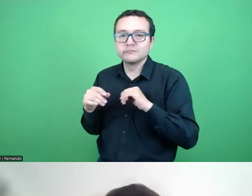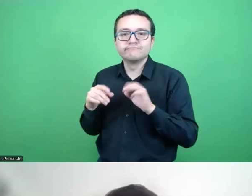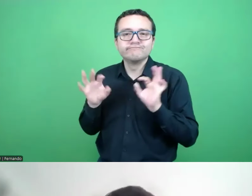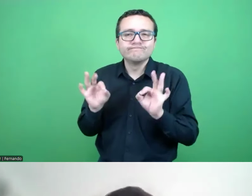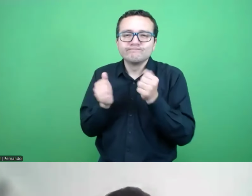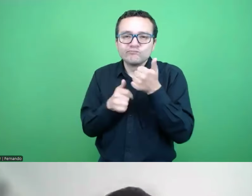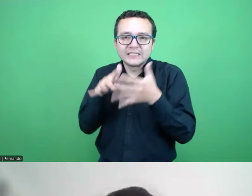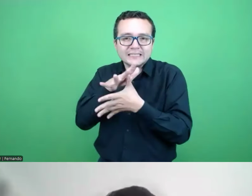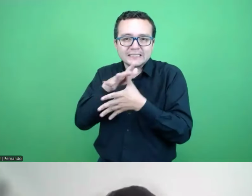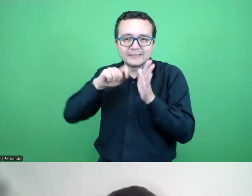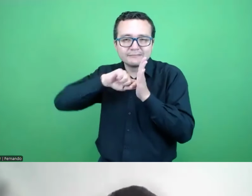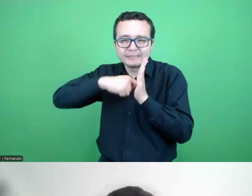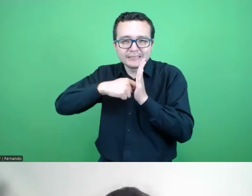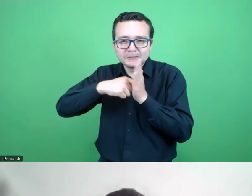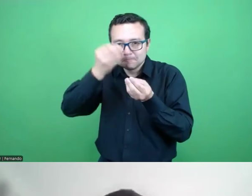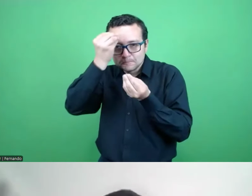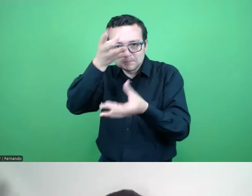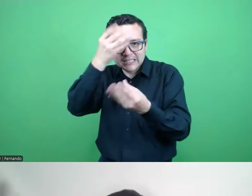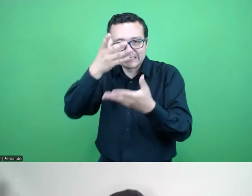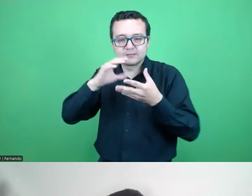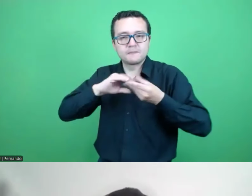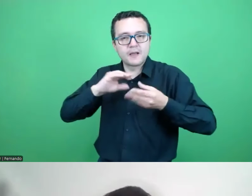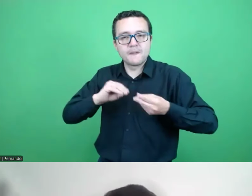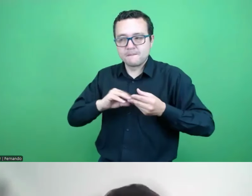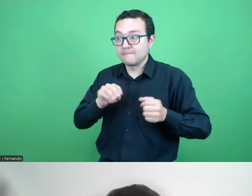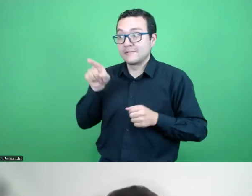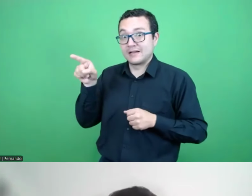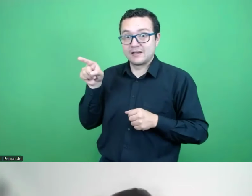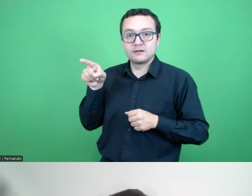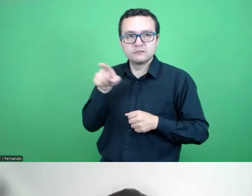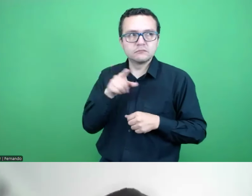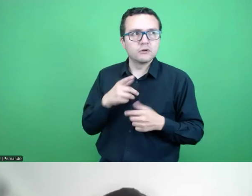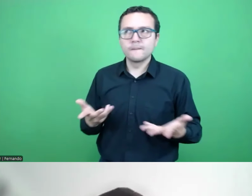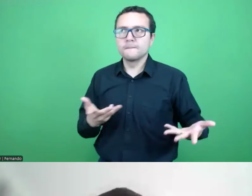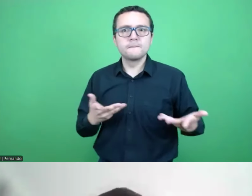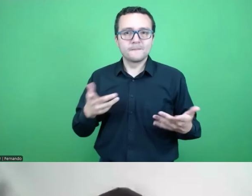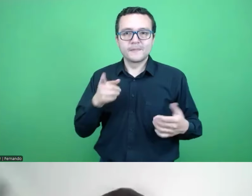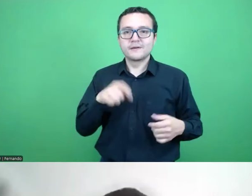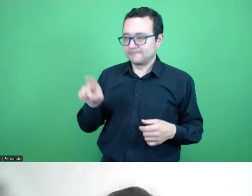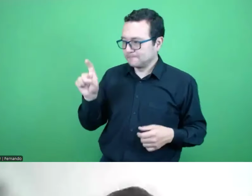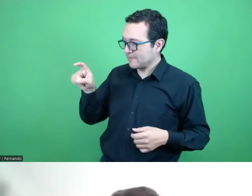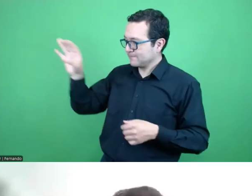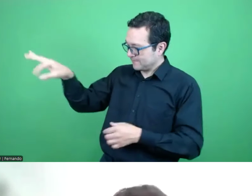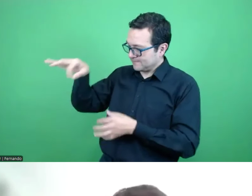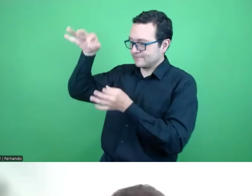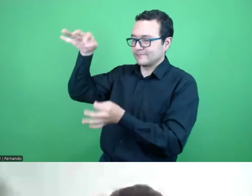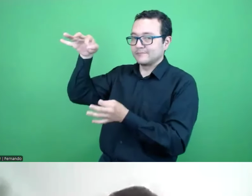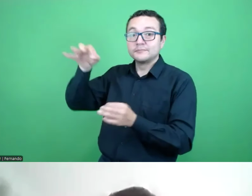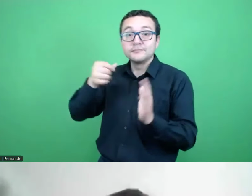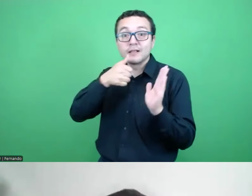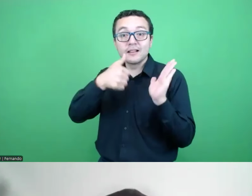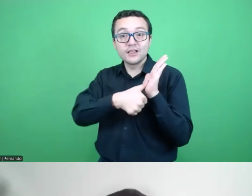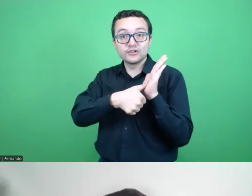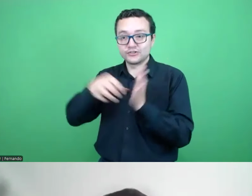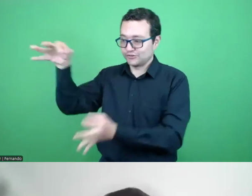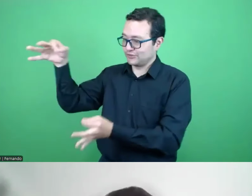commitments by certain types of stakeholders. And it also has different social media templates in case you want